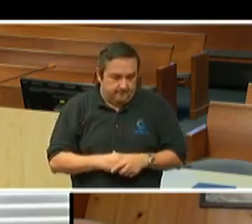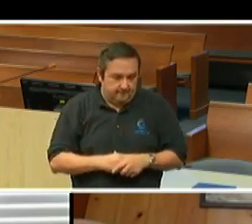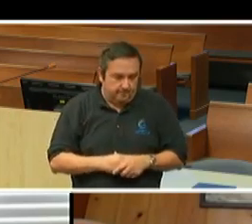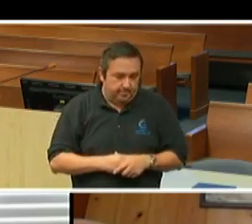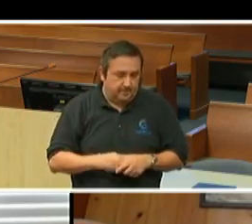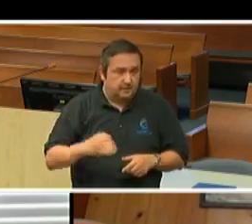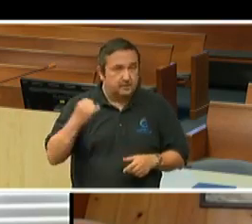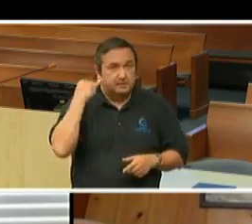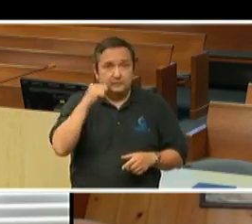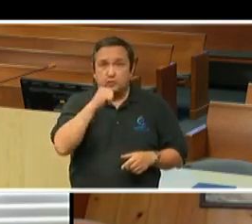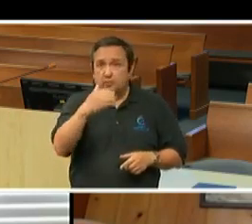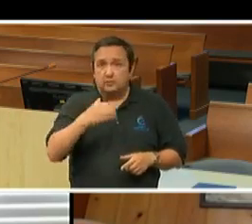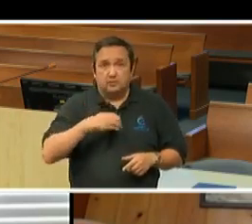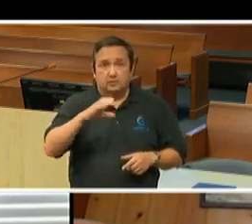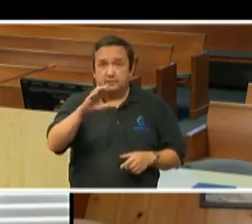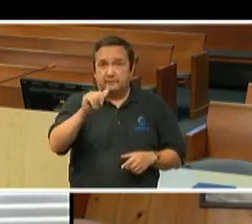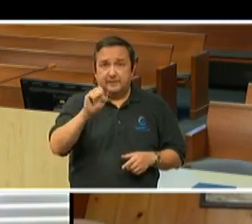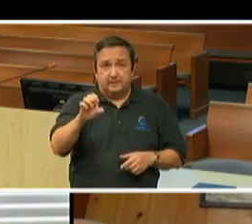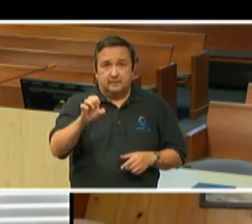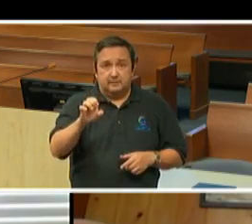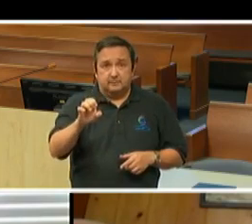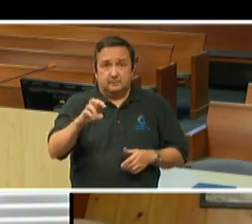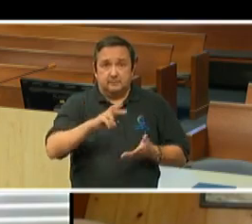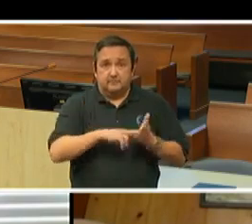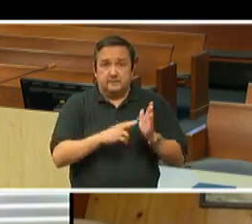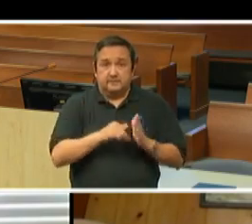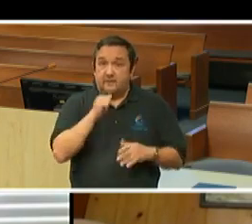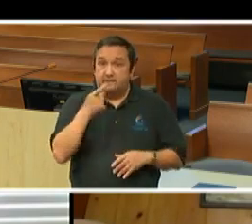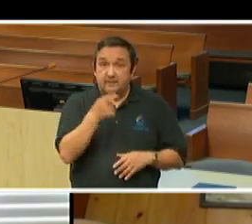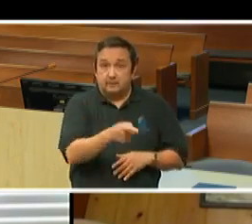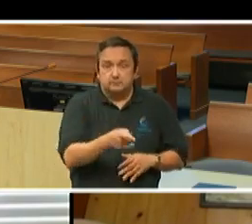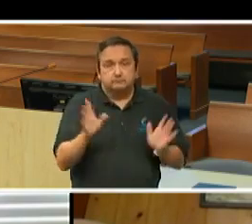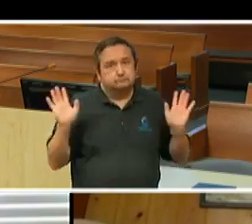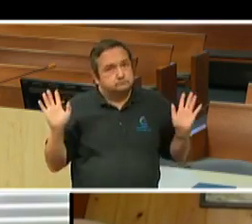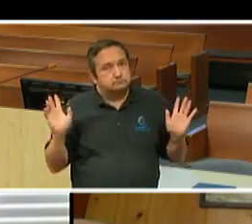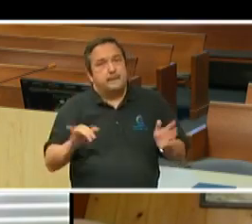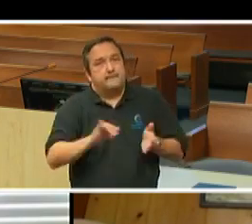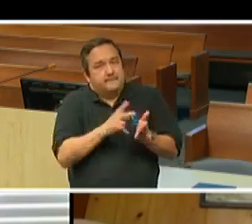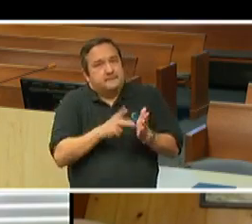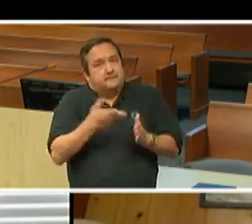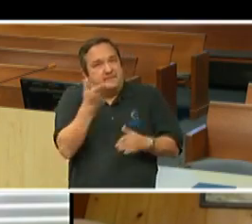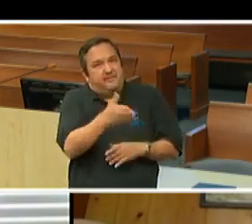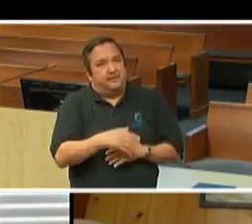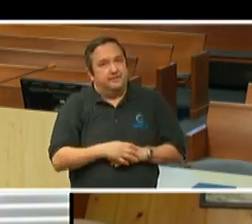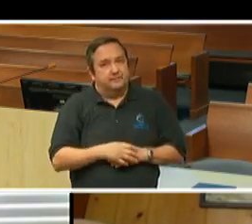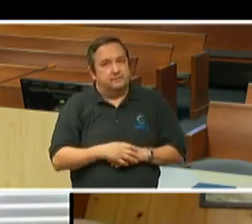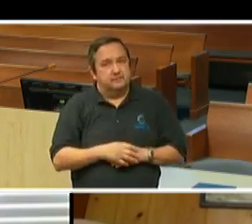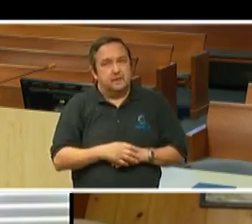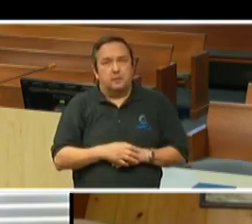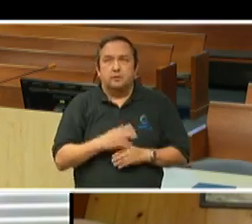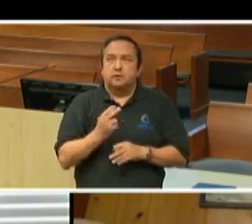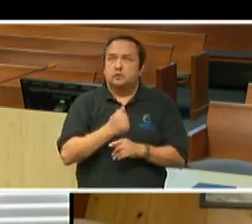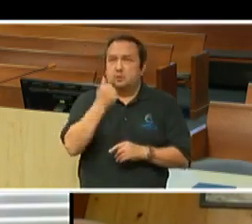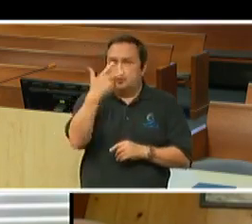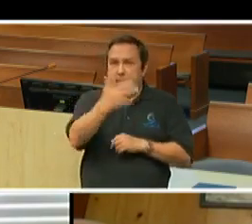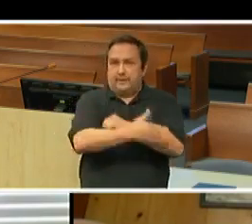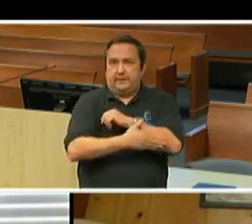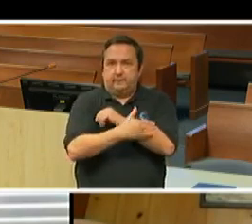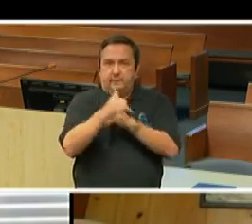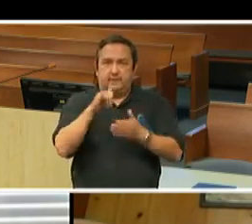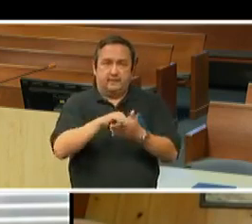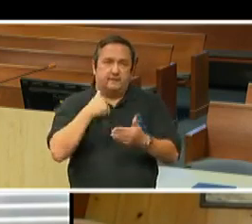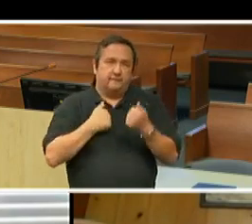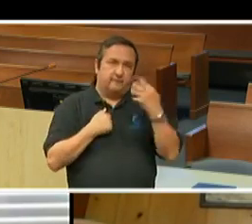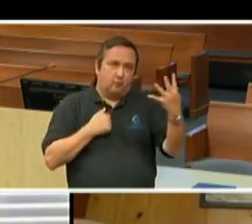if you don't have cases, it doesn't mean it's not there. And I will just use three counties that had